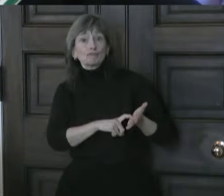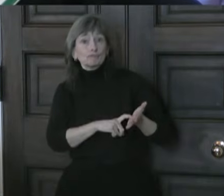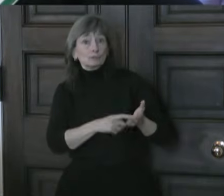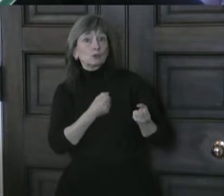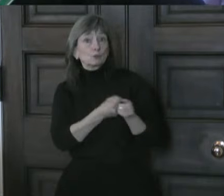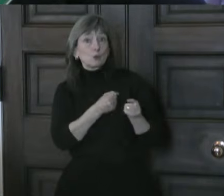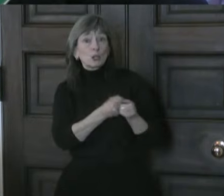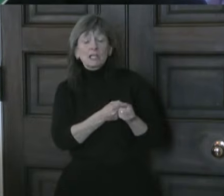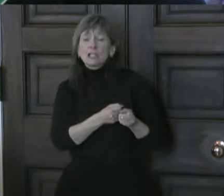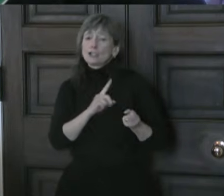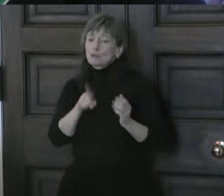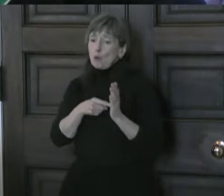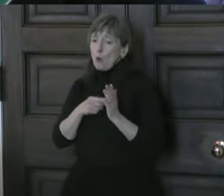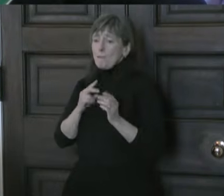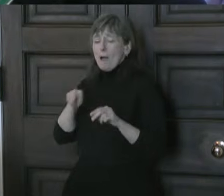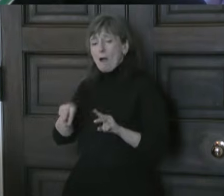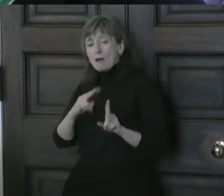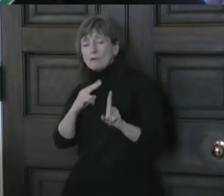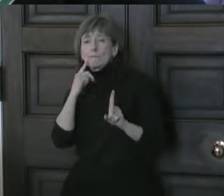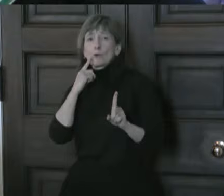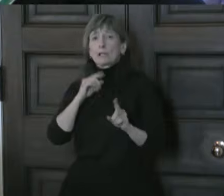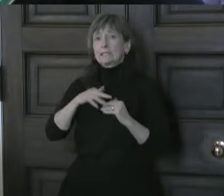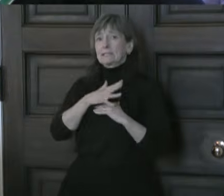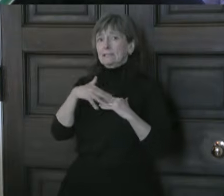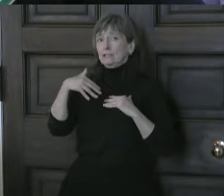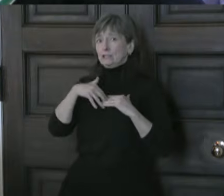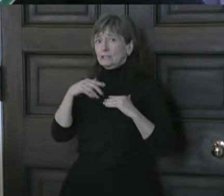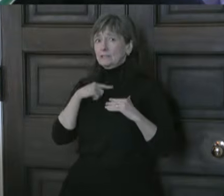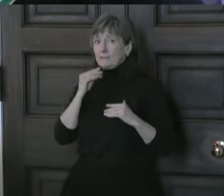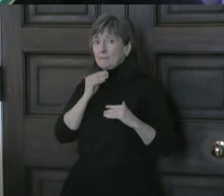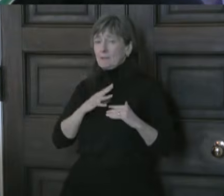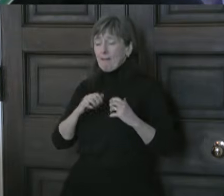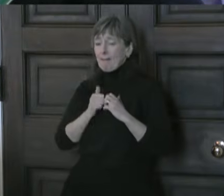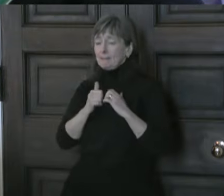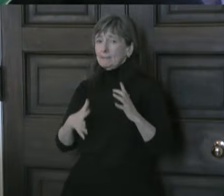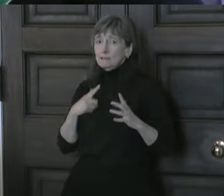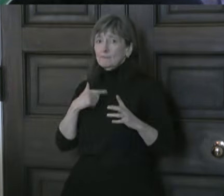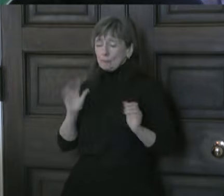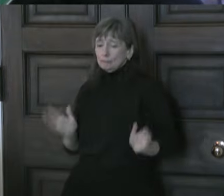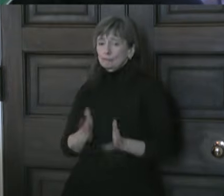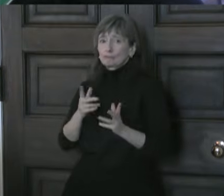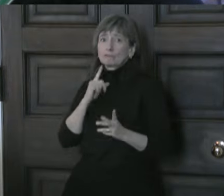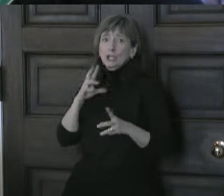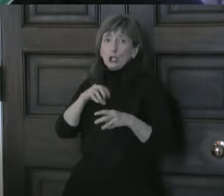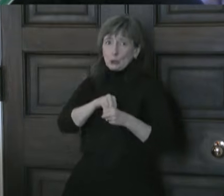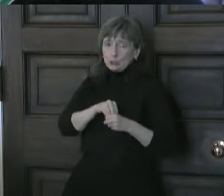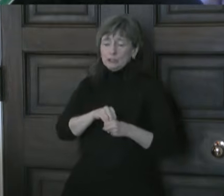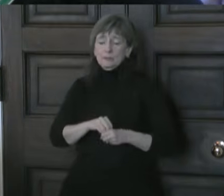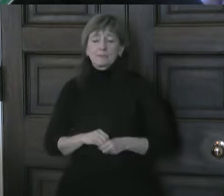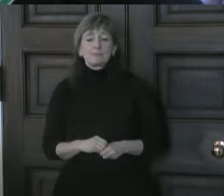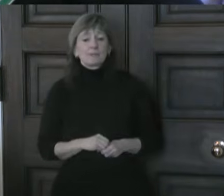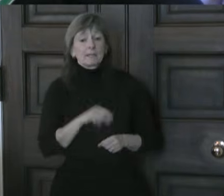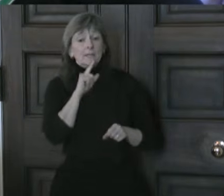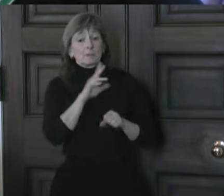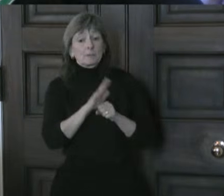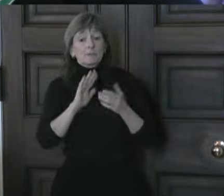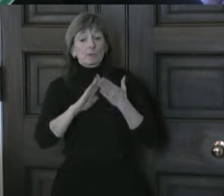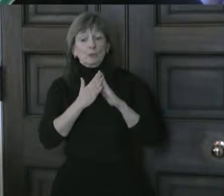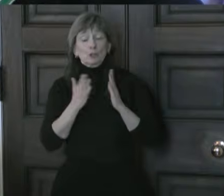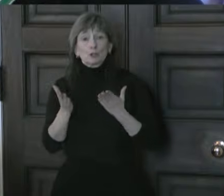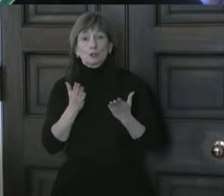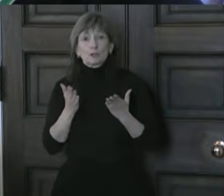female athletes and a champion for inclusion in sport. Her commitment to community service has earned her